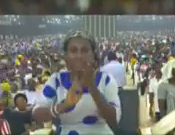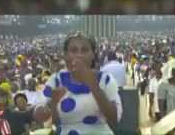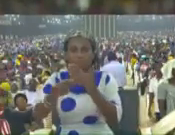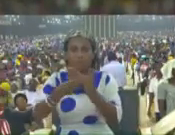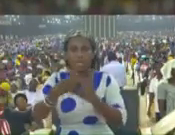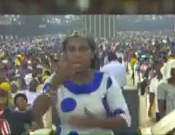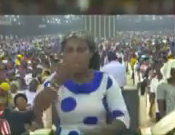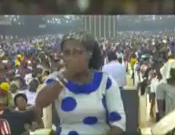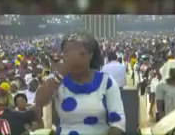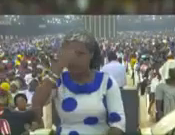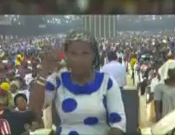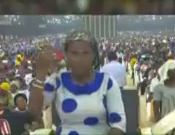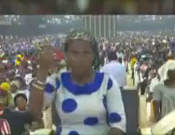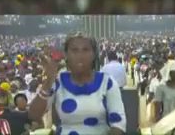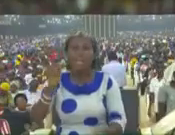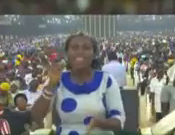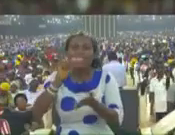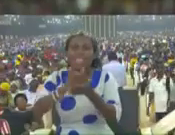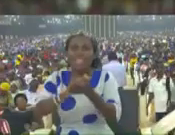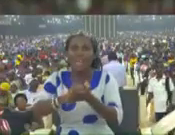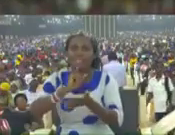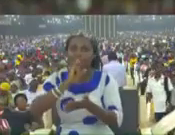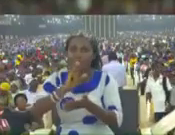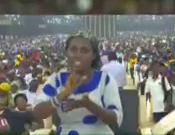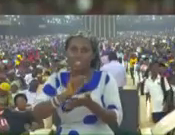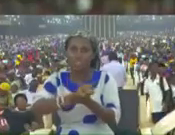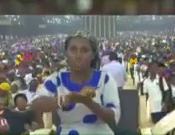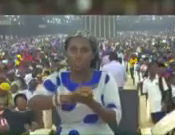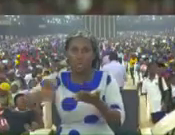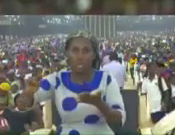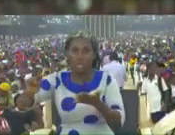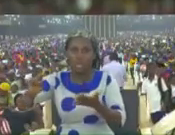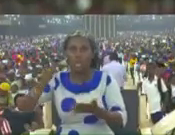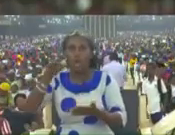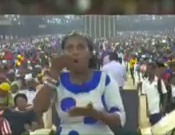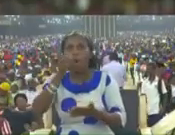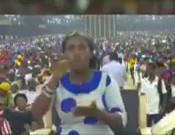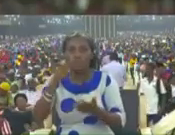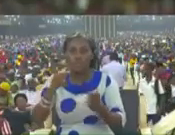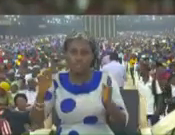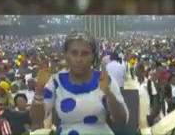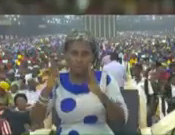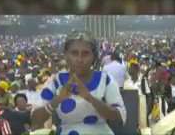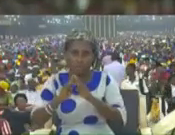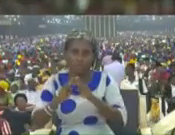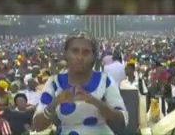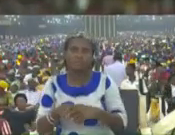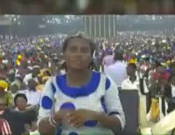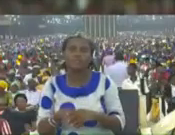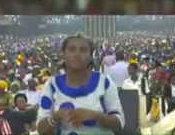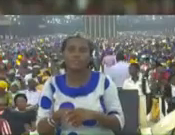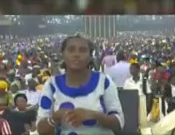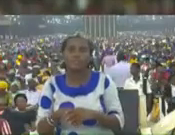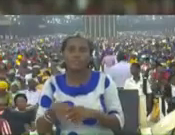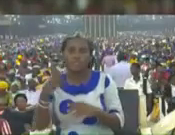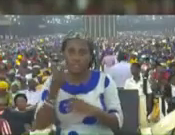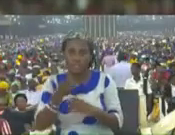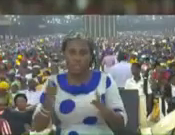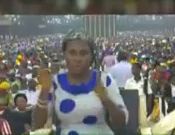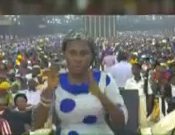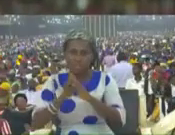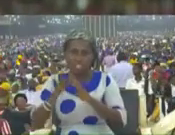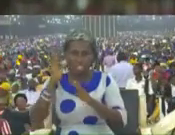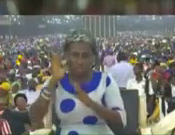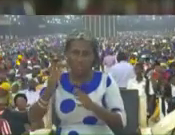because that is the week of the Congress. The Congress will take care of